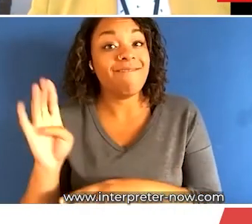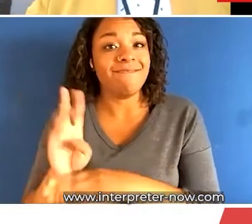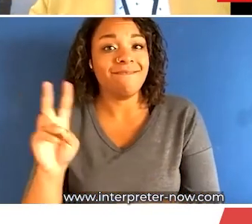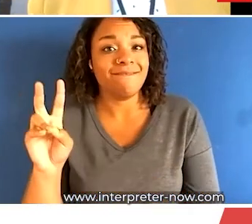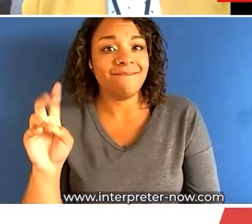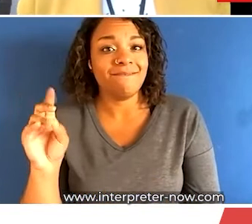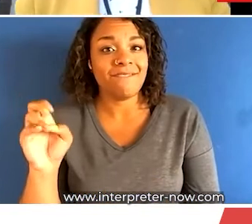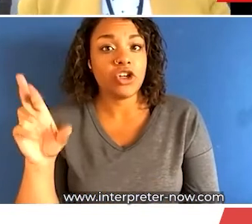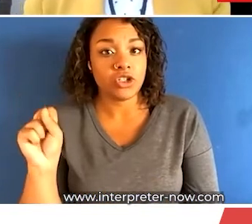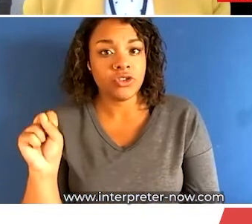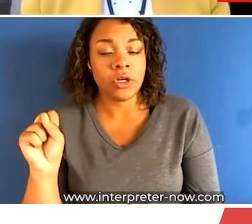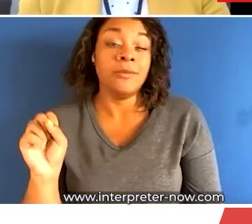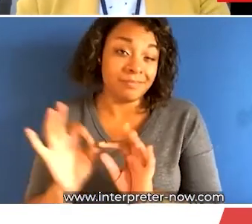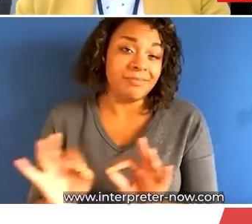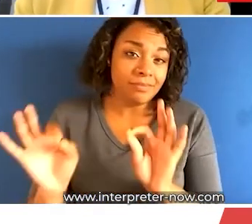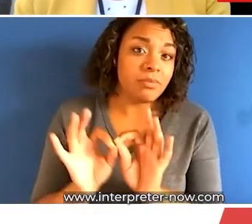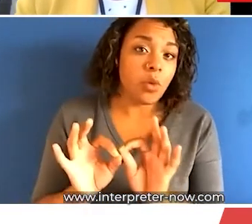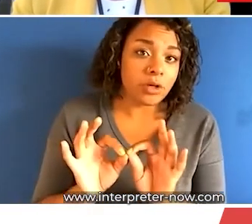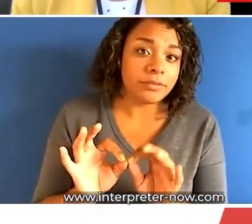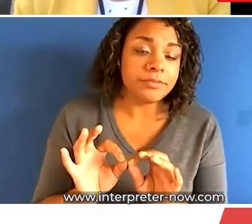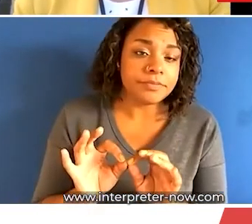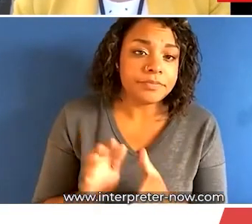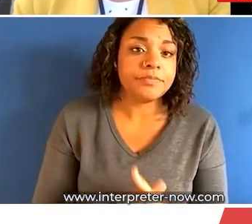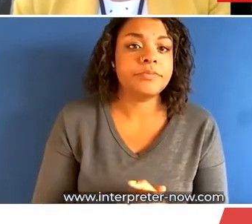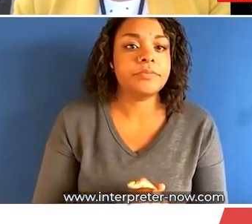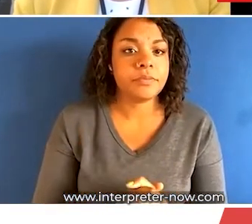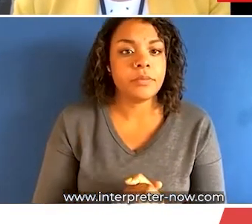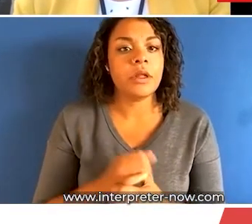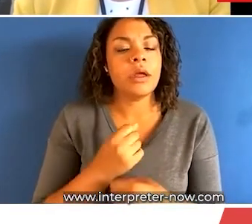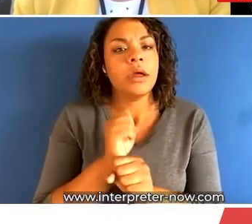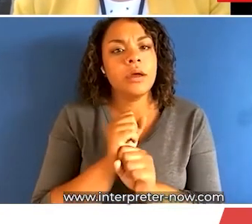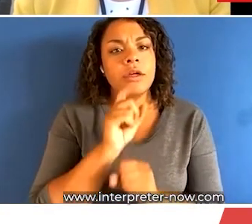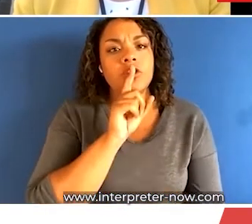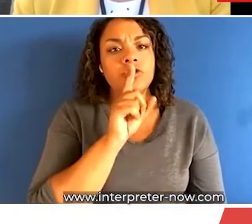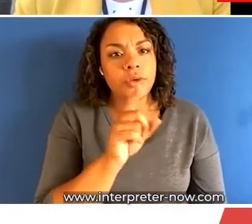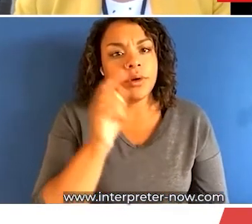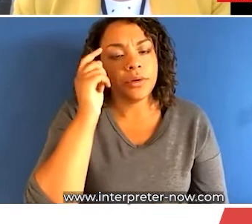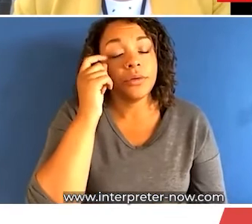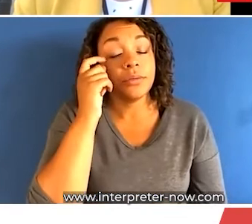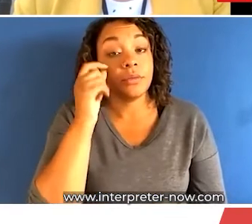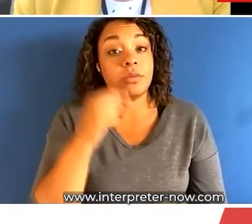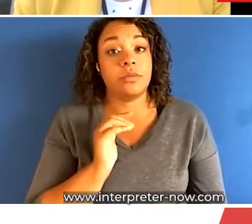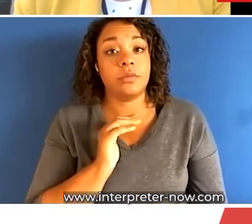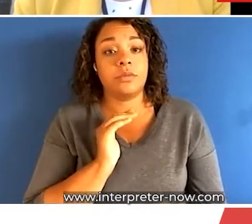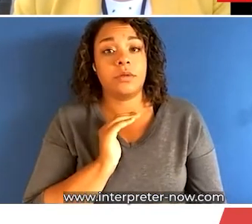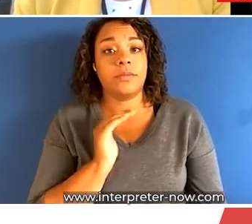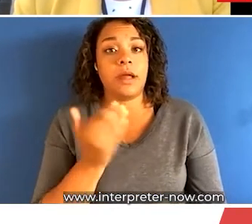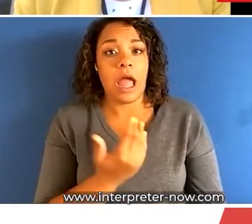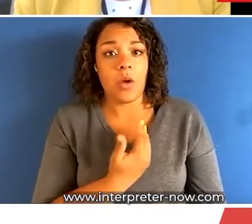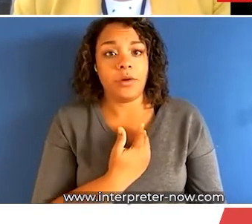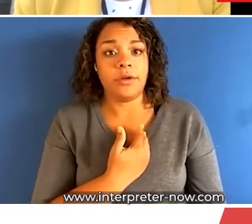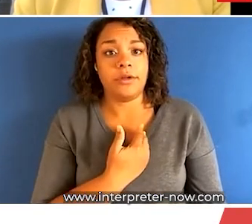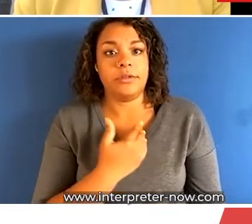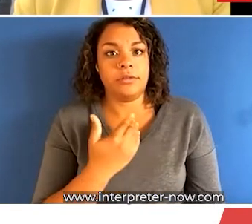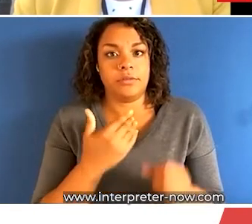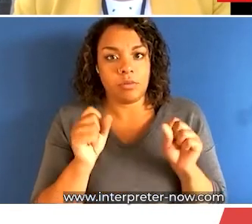important piece of this is to make sure that we are broadening and really, really